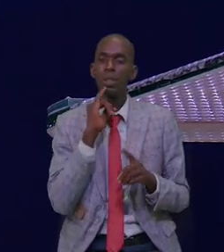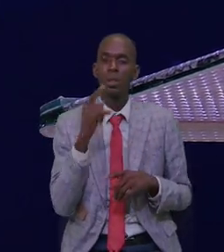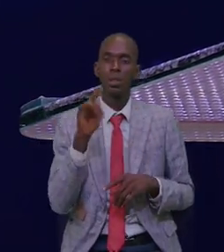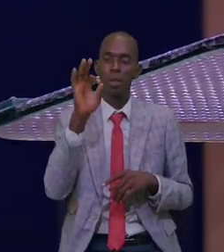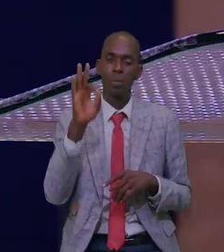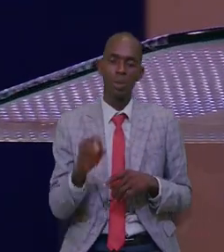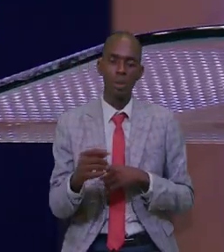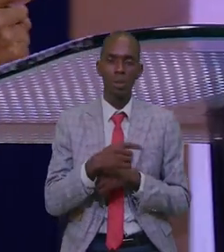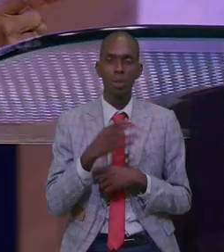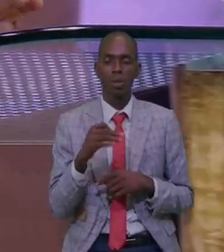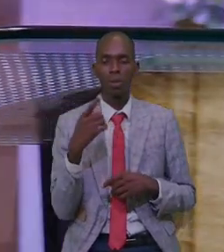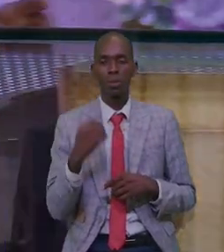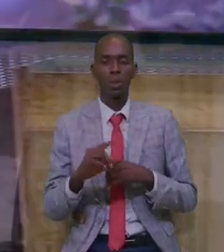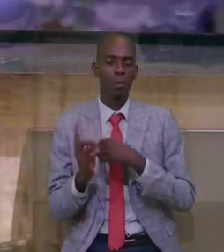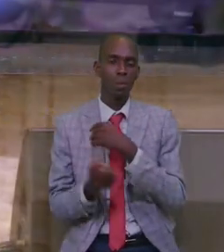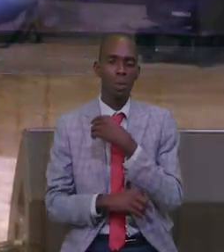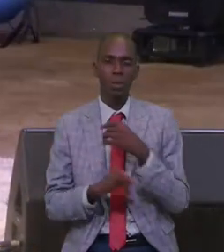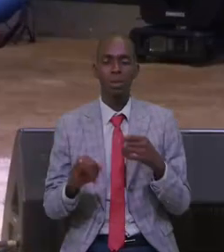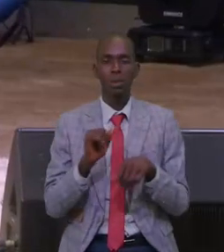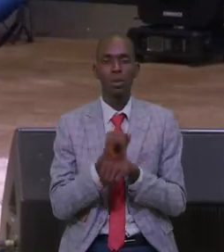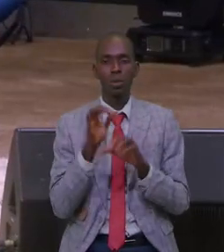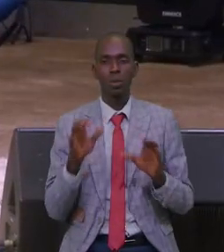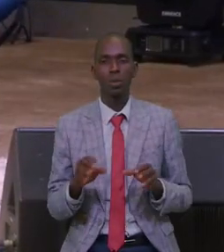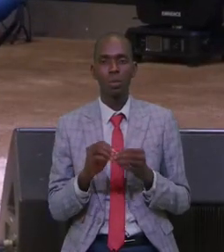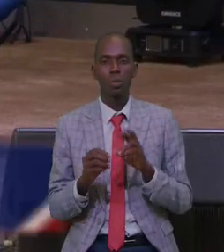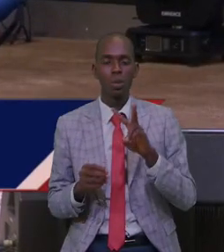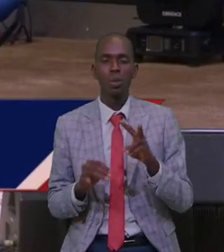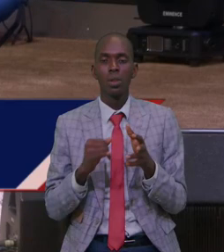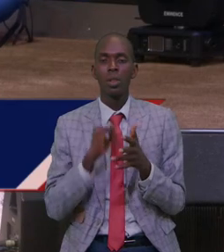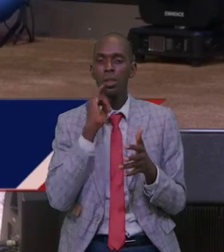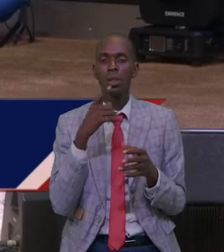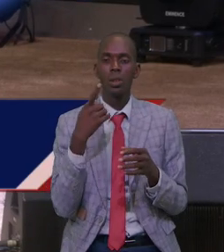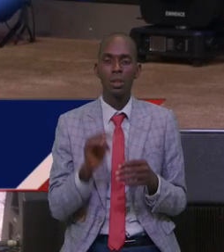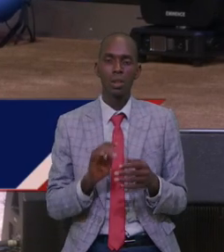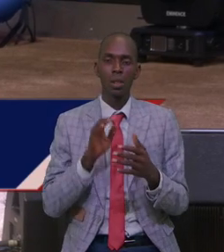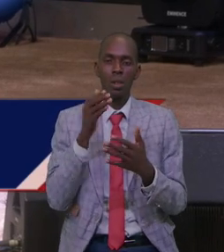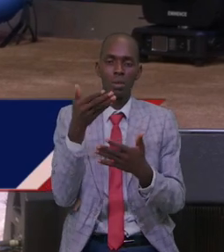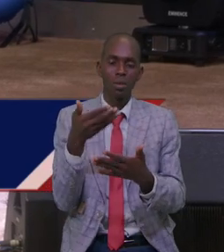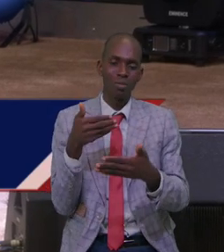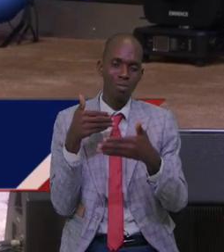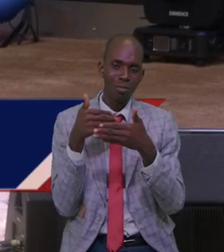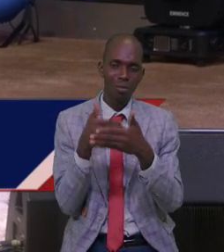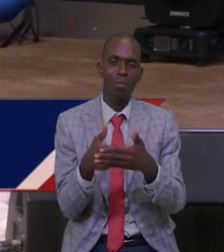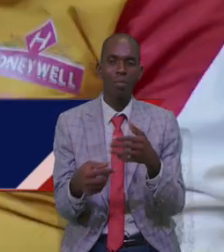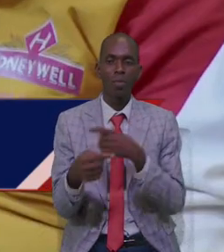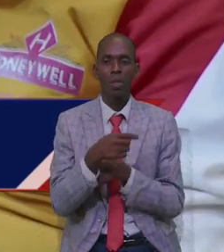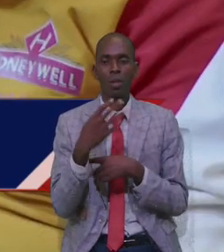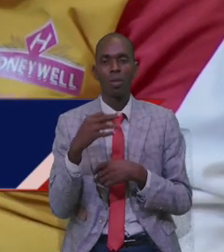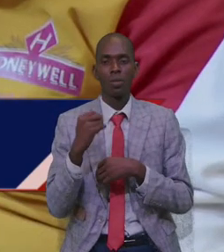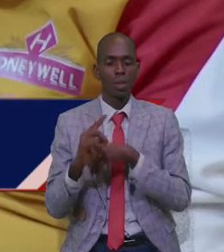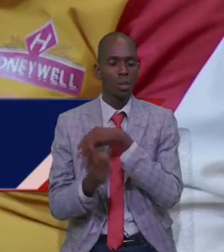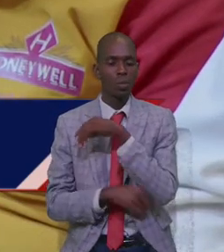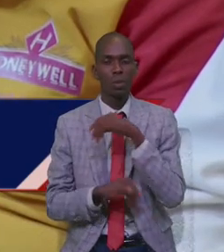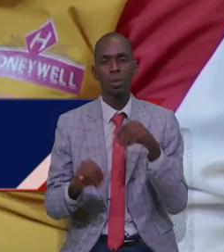the smashing stone. Number two now is the approaching day of the smiting stone. That day